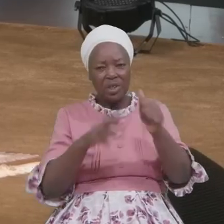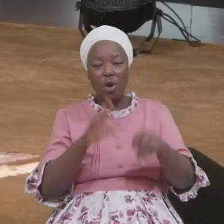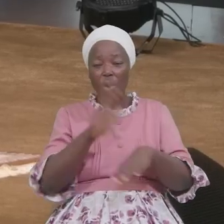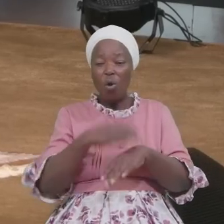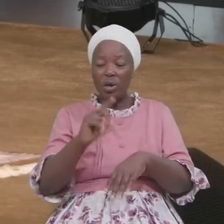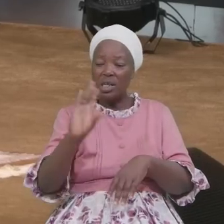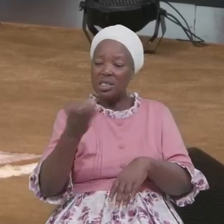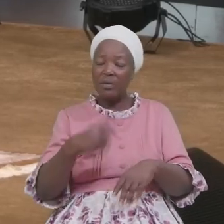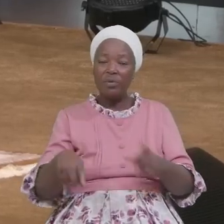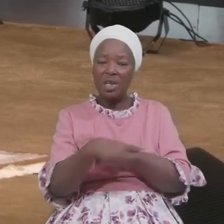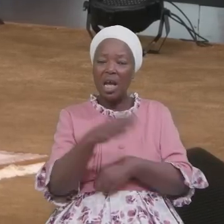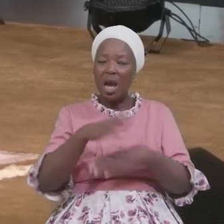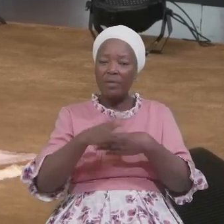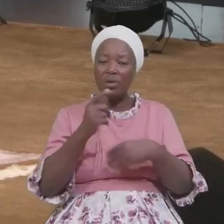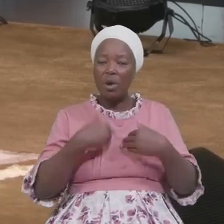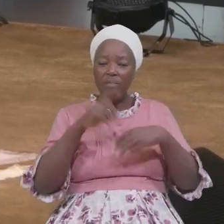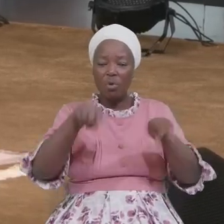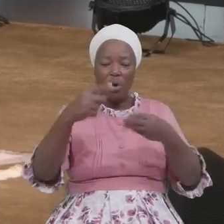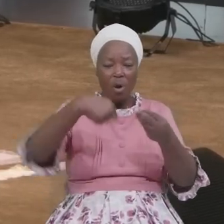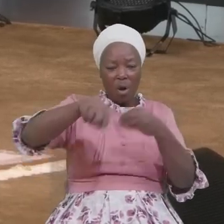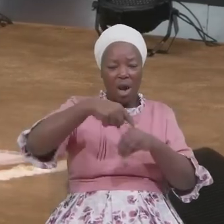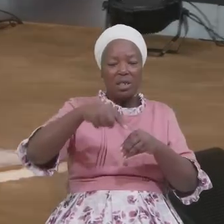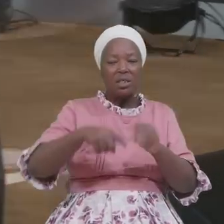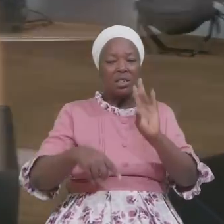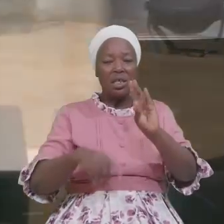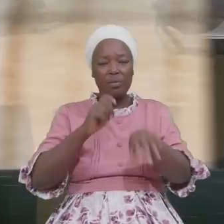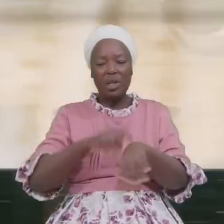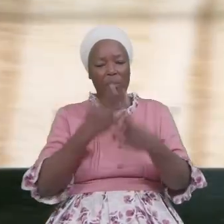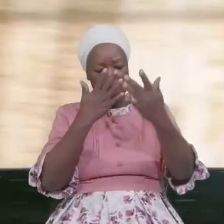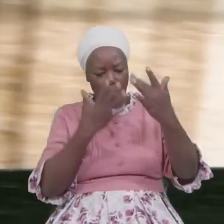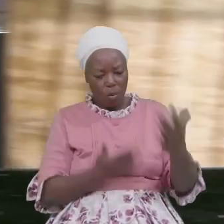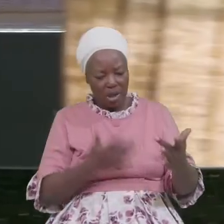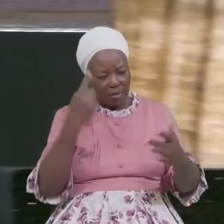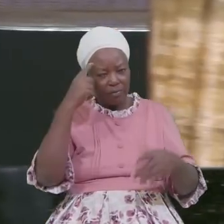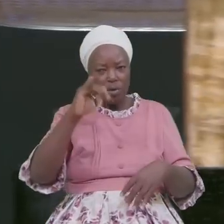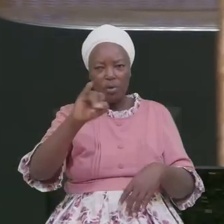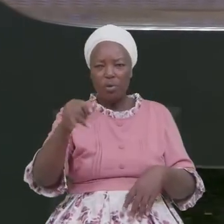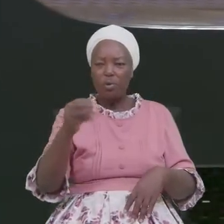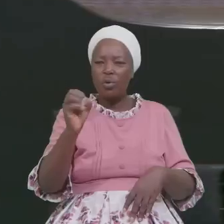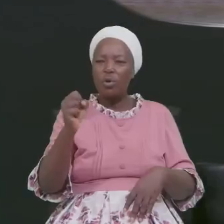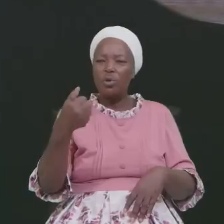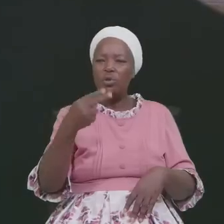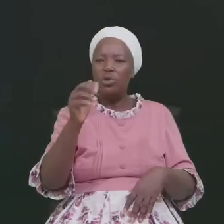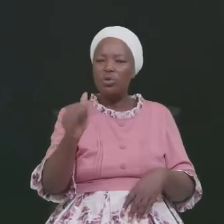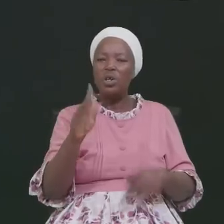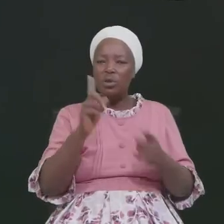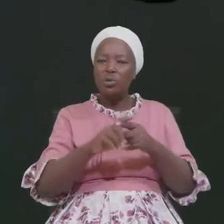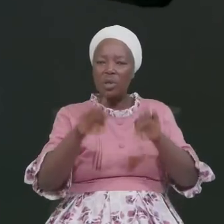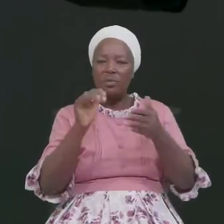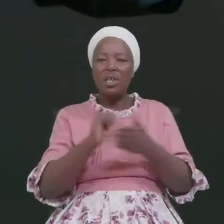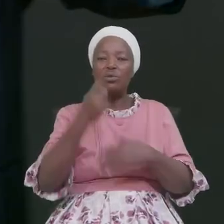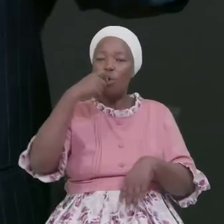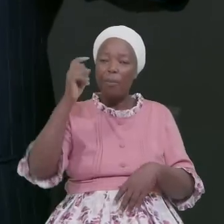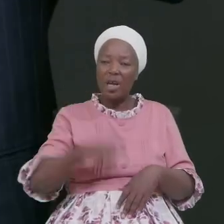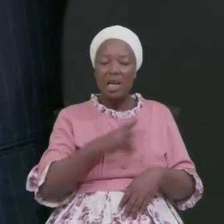gone around 7 times, wait for Joshua to give the command. And